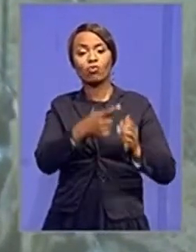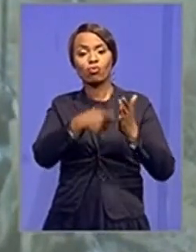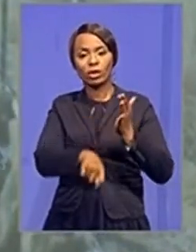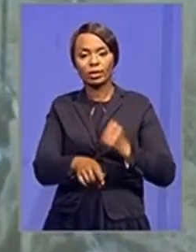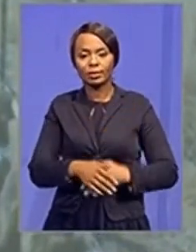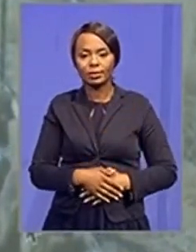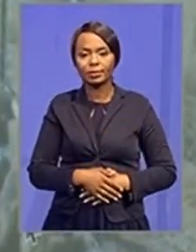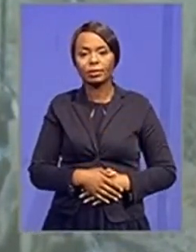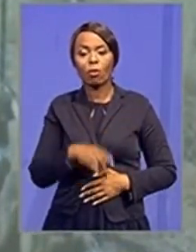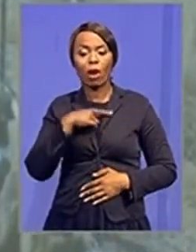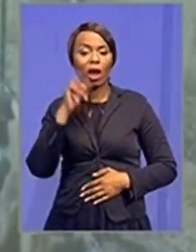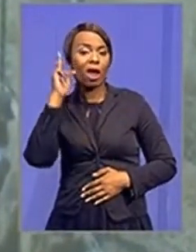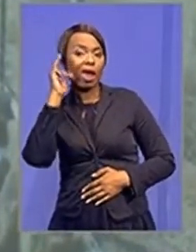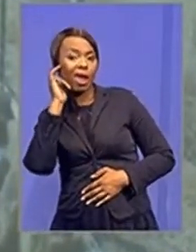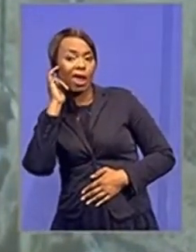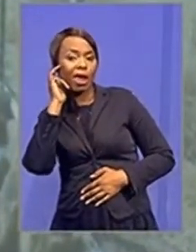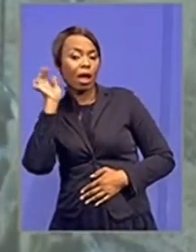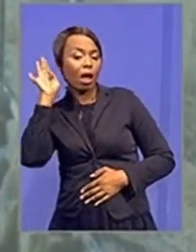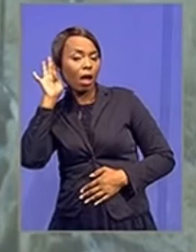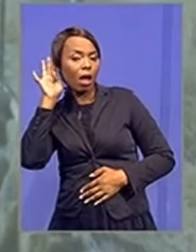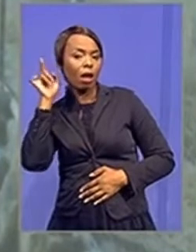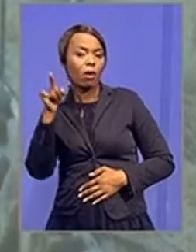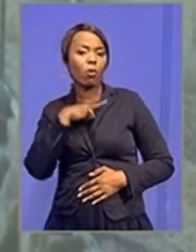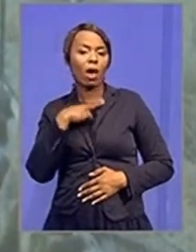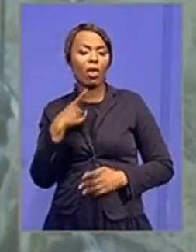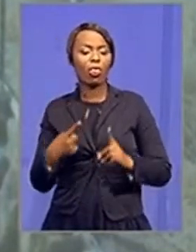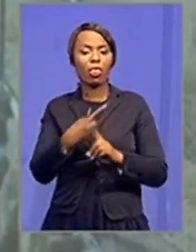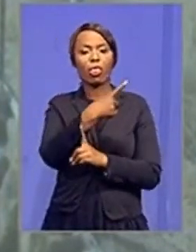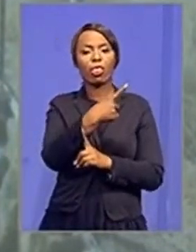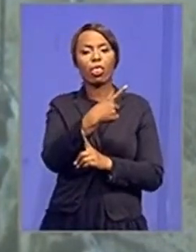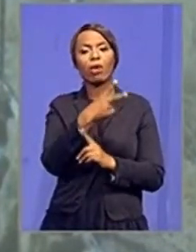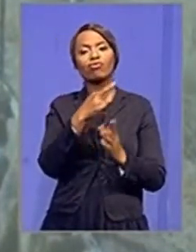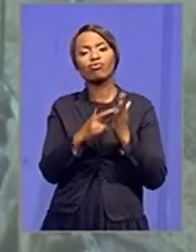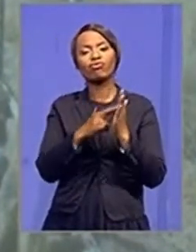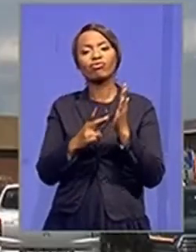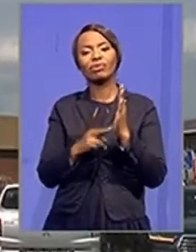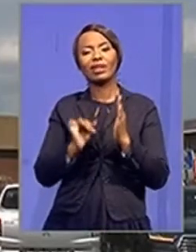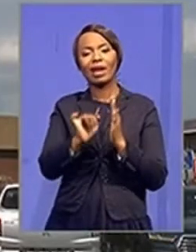go longwa tsebe ka go ikgatolosiwa ga leruo kwa polaseng